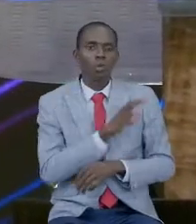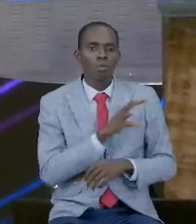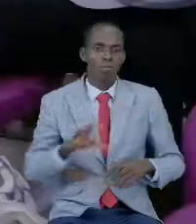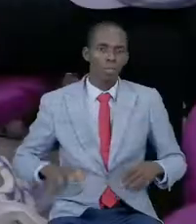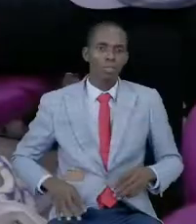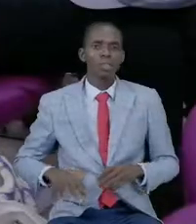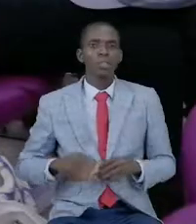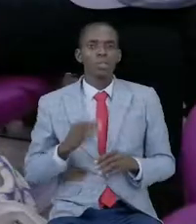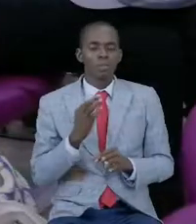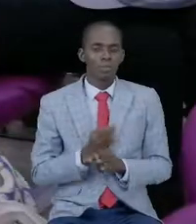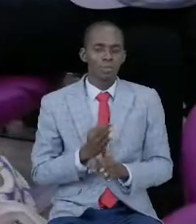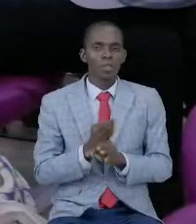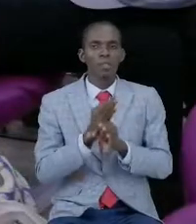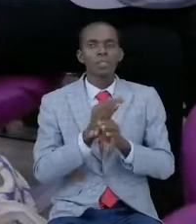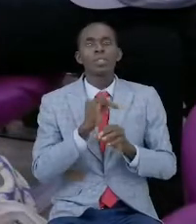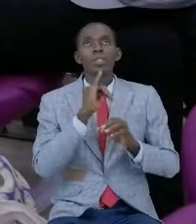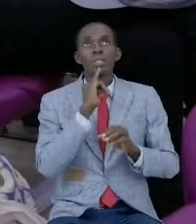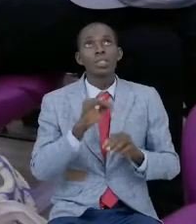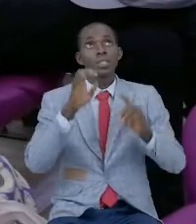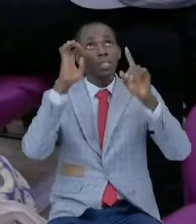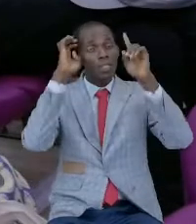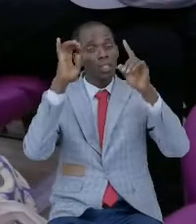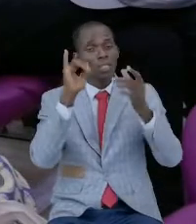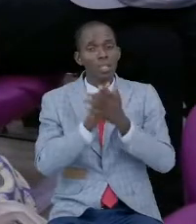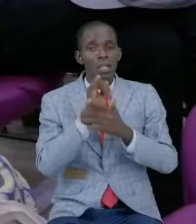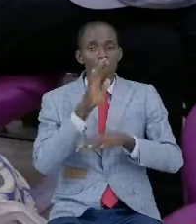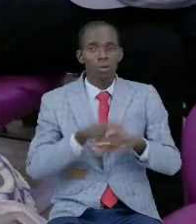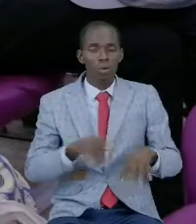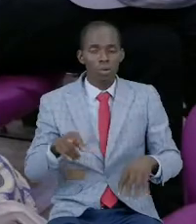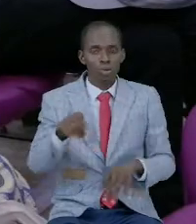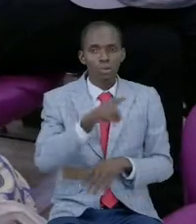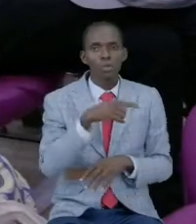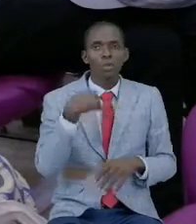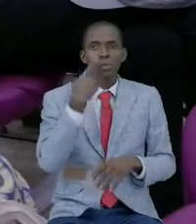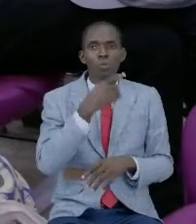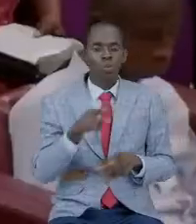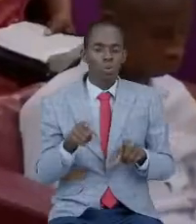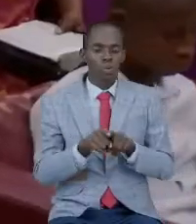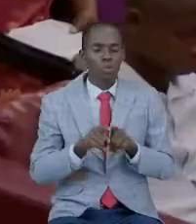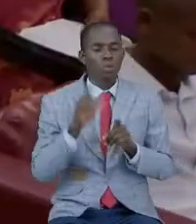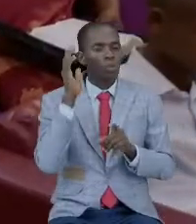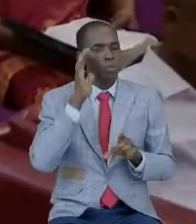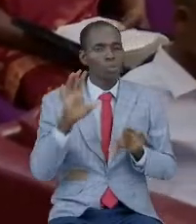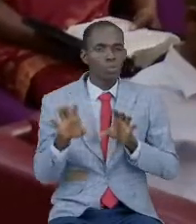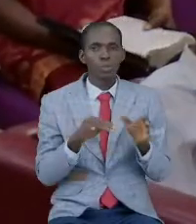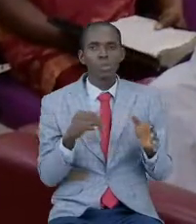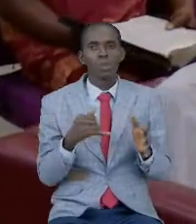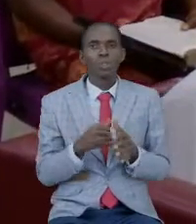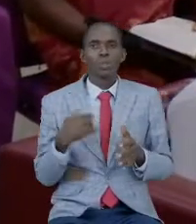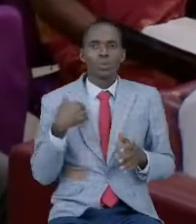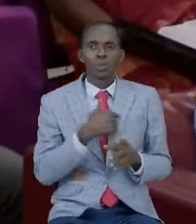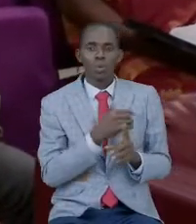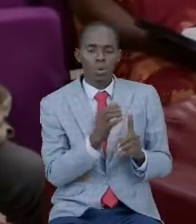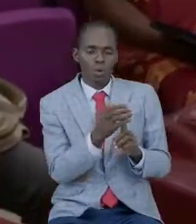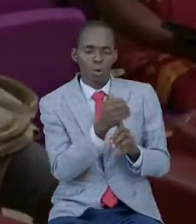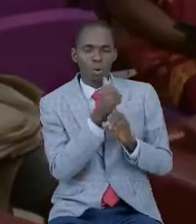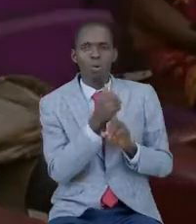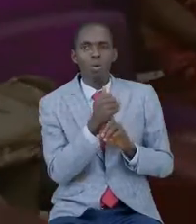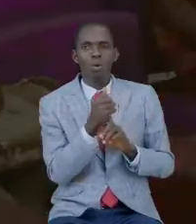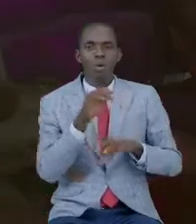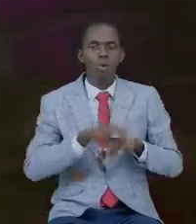Faithful is he that calleth you, who also will do it. We hold on to that promise.